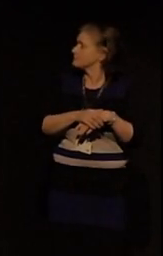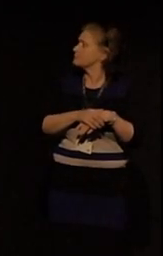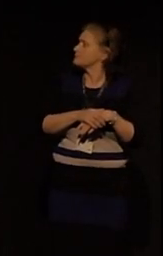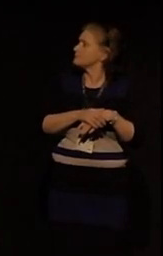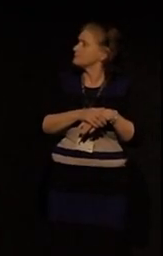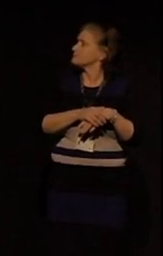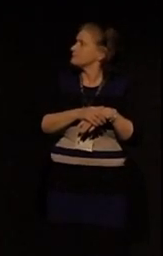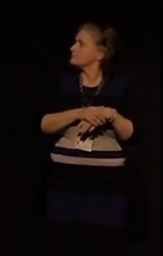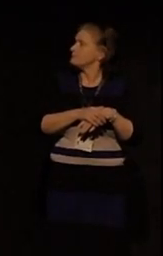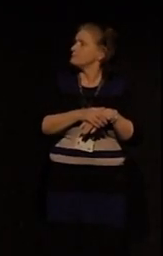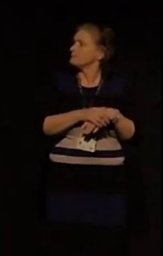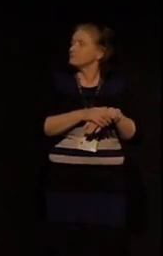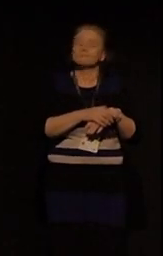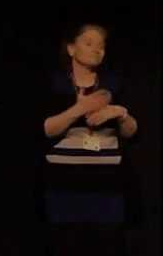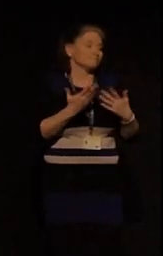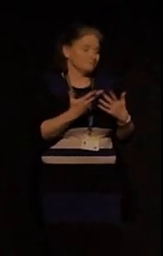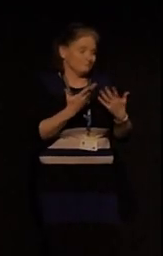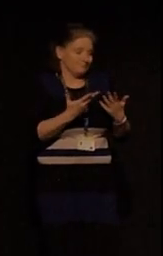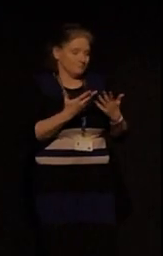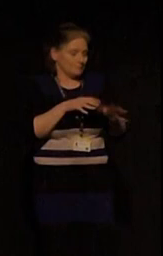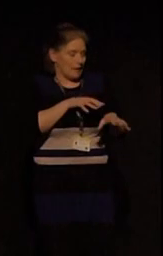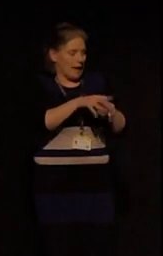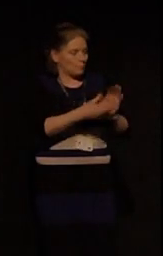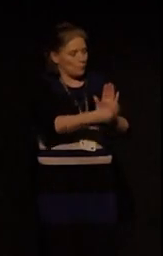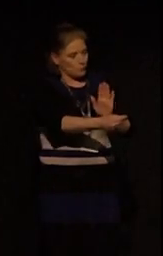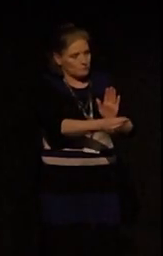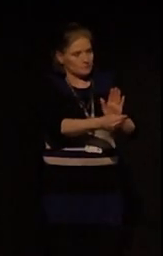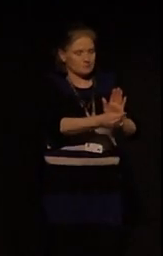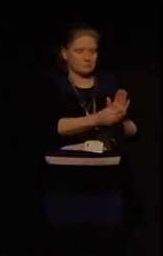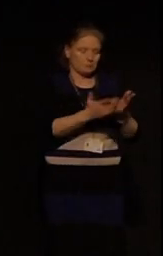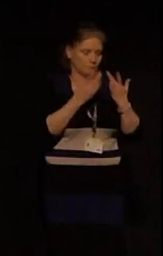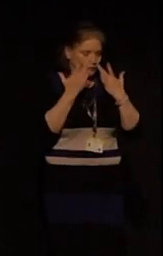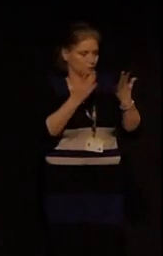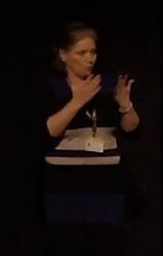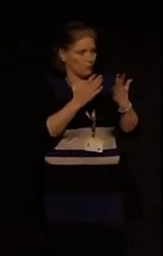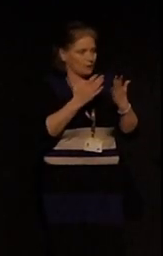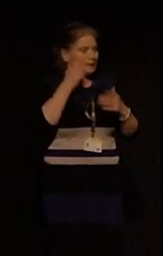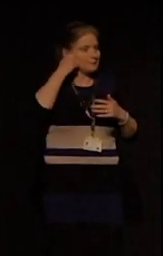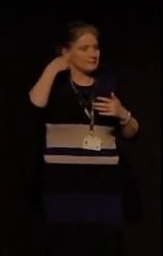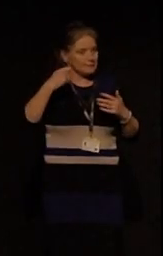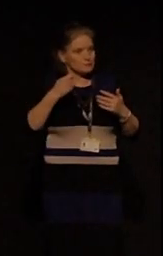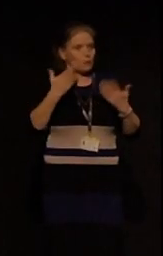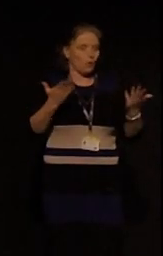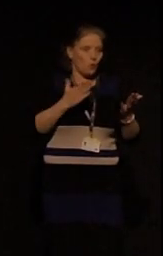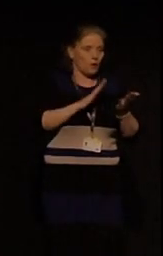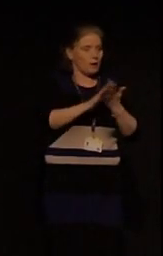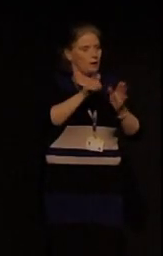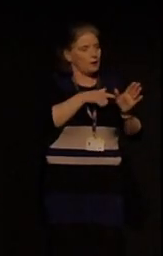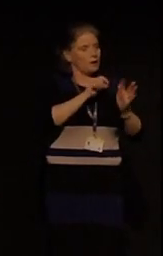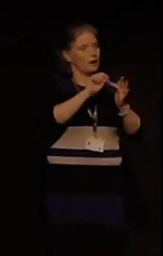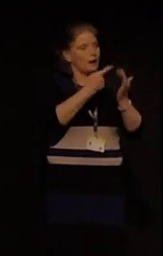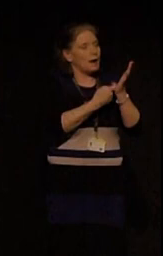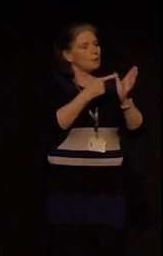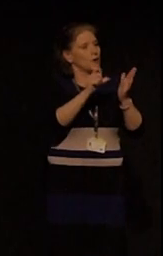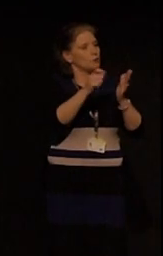We have these beautiful animal models now that can tell us when they have tinnitus and when they have hyperacusis. I have some colleagues